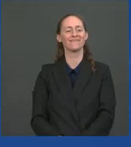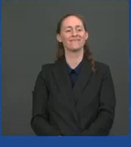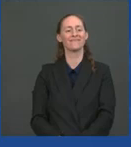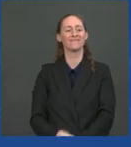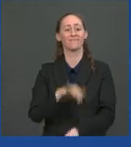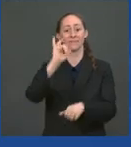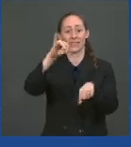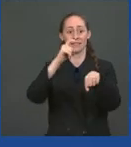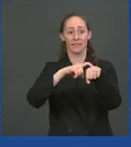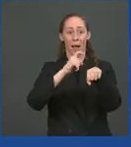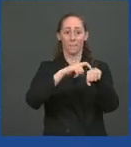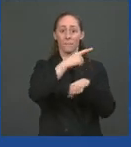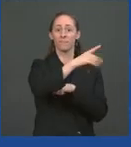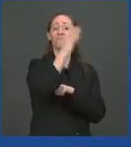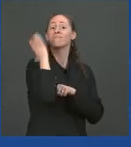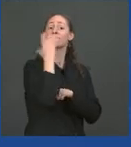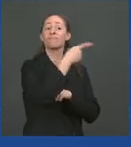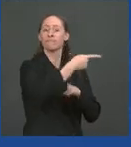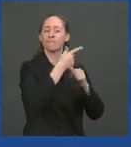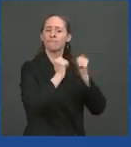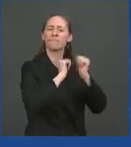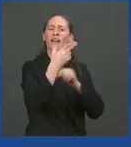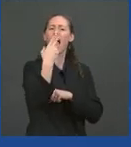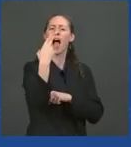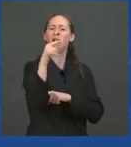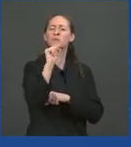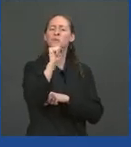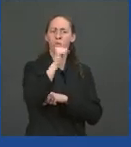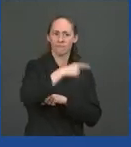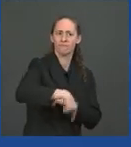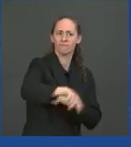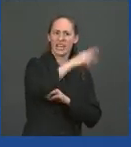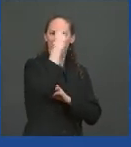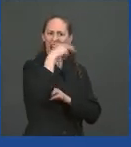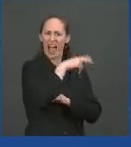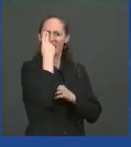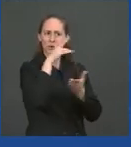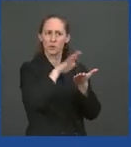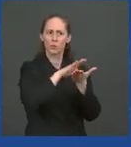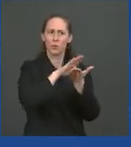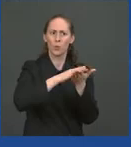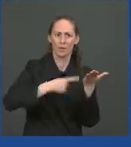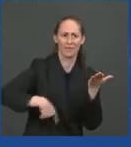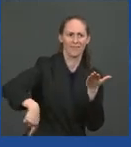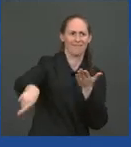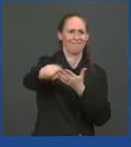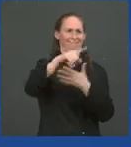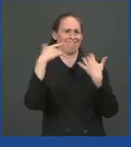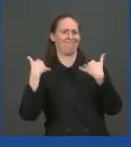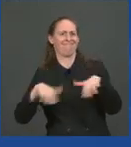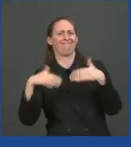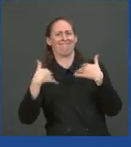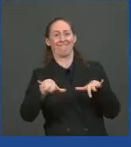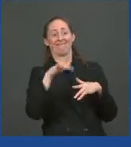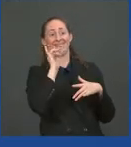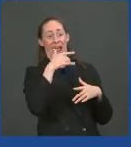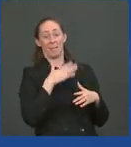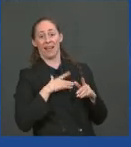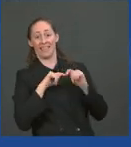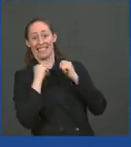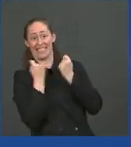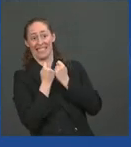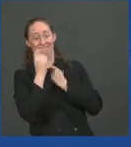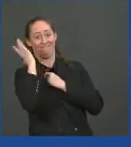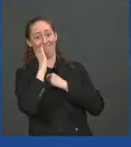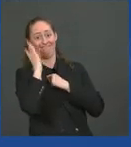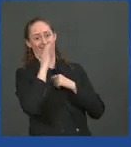Delaware, Archmere and Slasianum. Slasianum had 5 times as many boys, and they beat us all the time. But I still the second highest